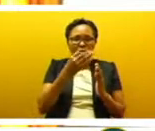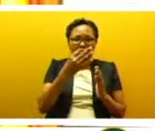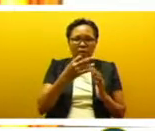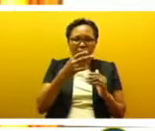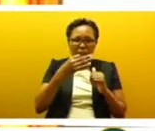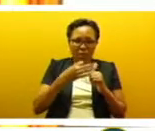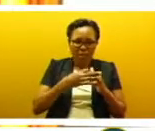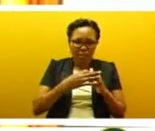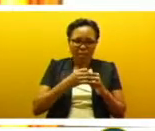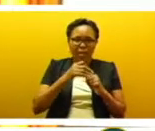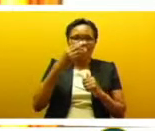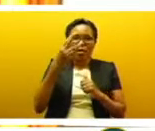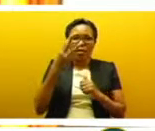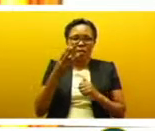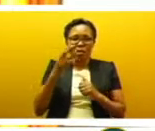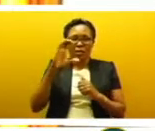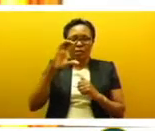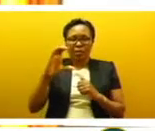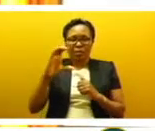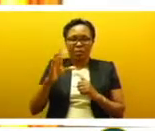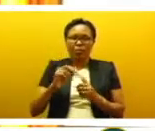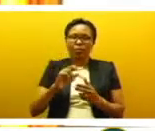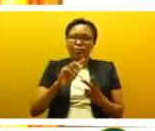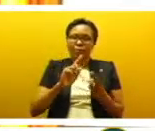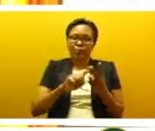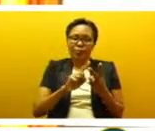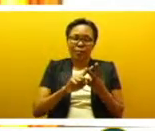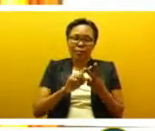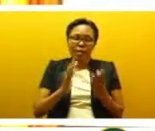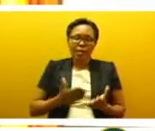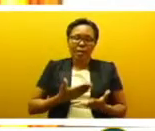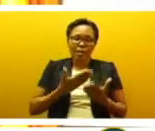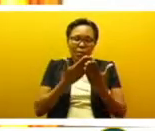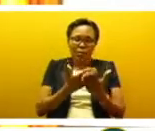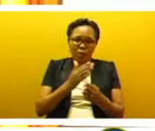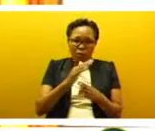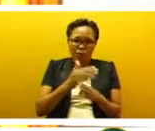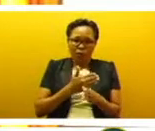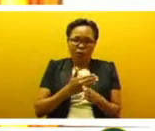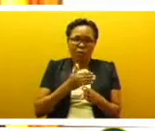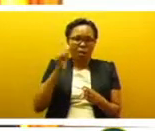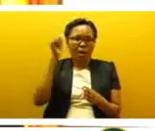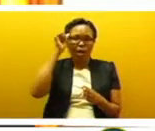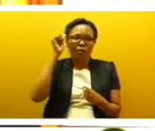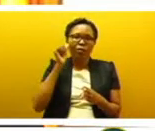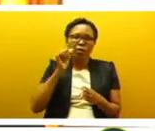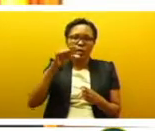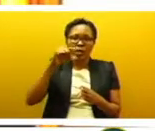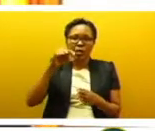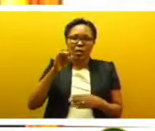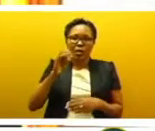Secondly, my lords, the submissions by learned friend, senior counsel, Professor Githu Muigai,